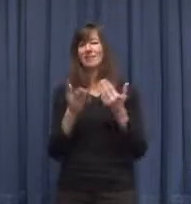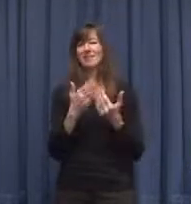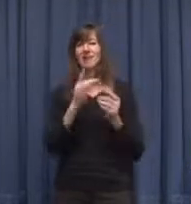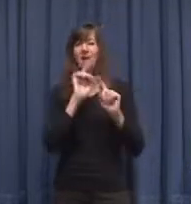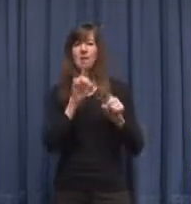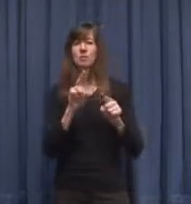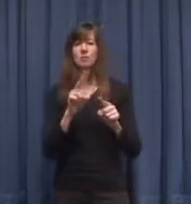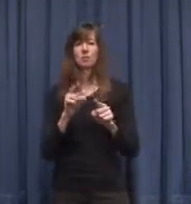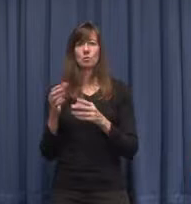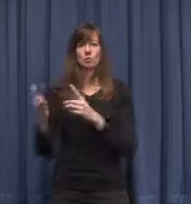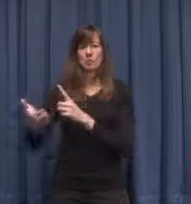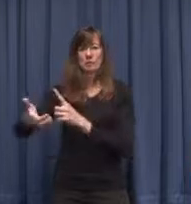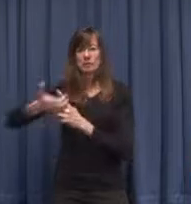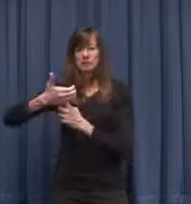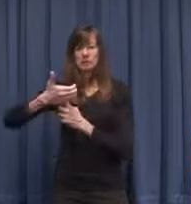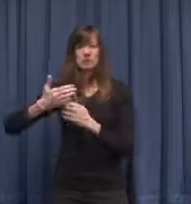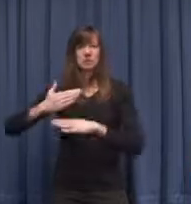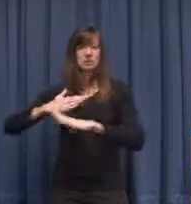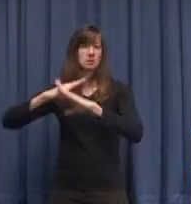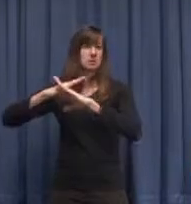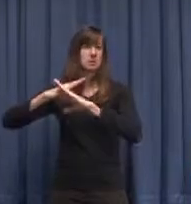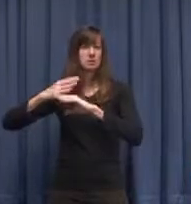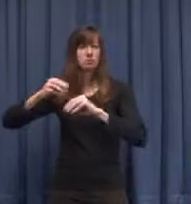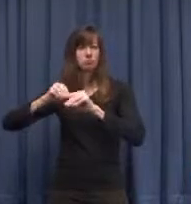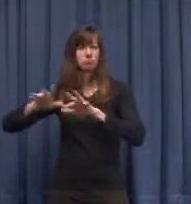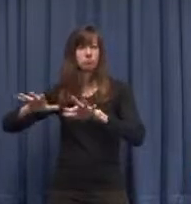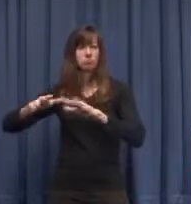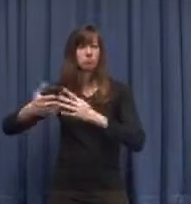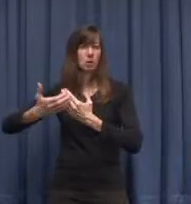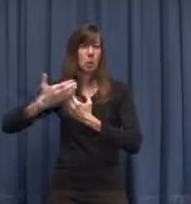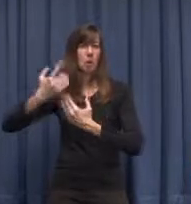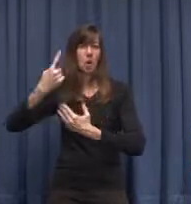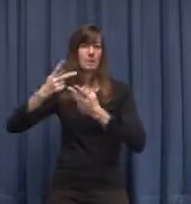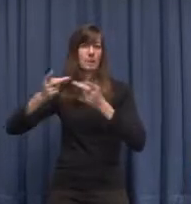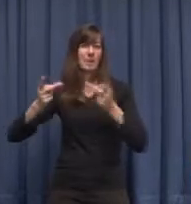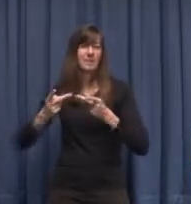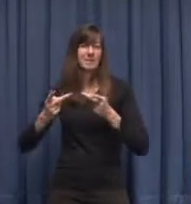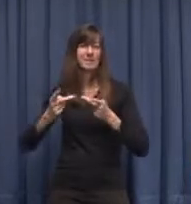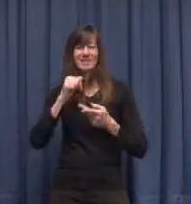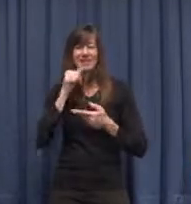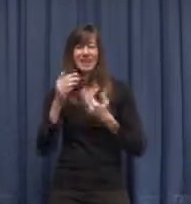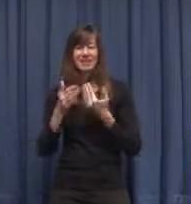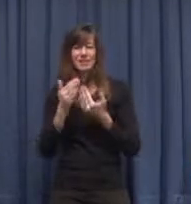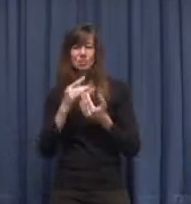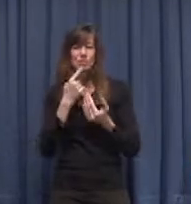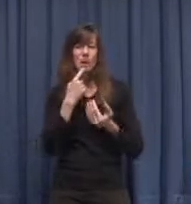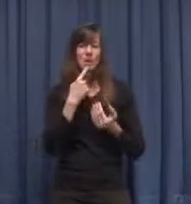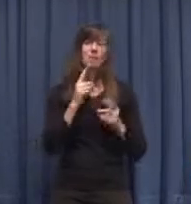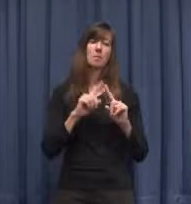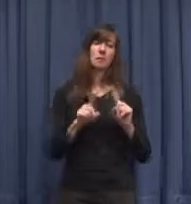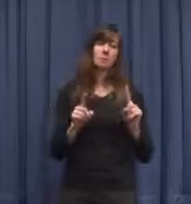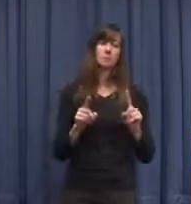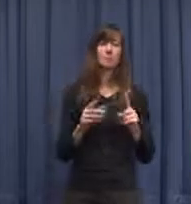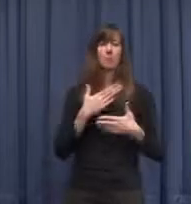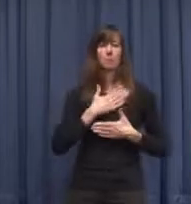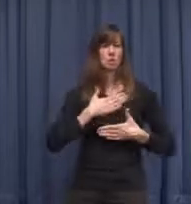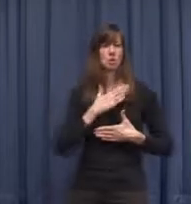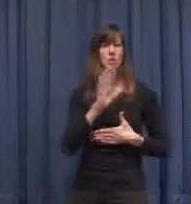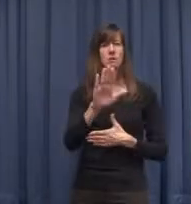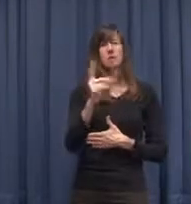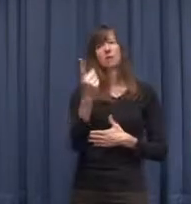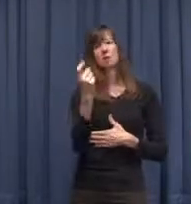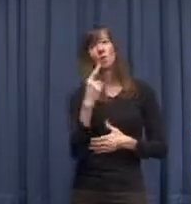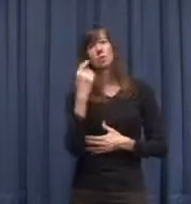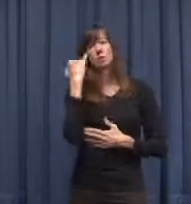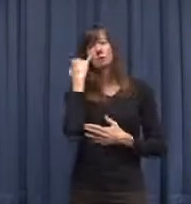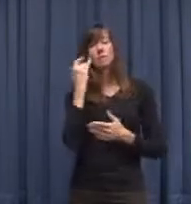that's where we're at right now with that question. And I appreciate the question, Jason. If that changes, we'll